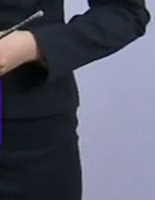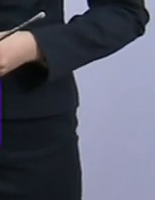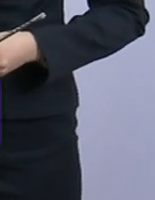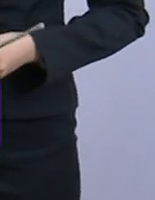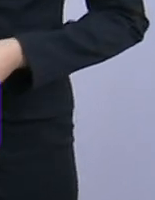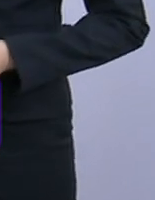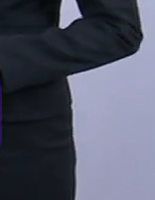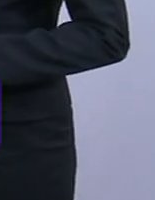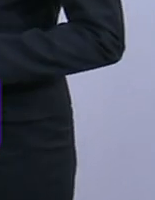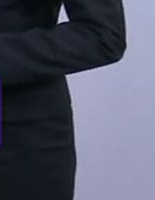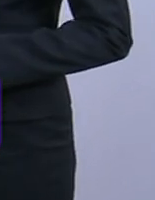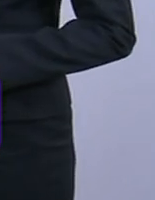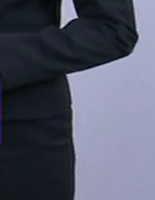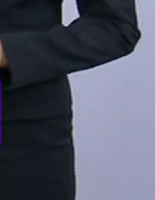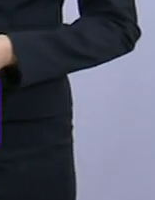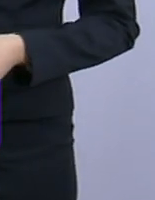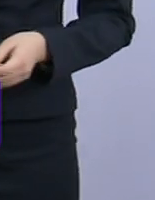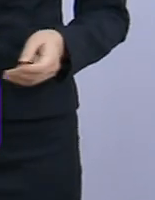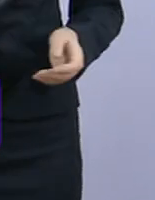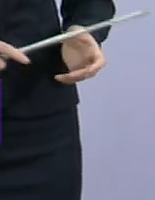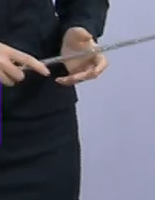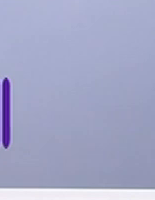too.